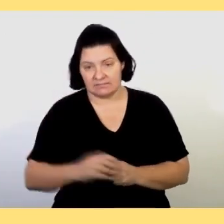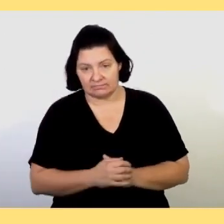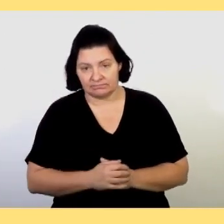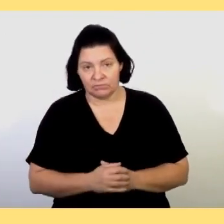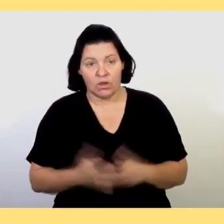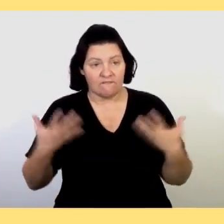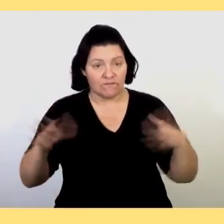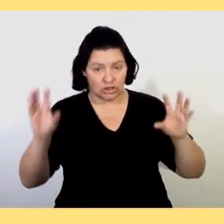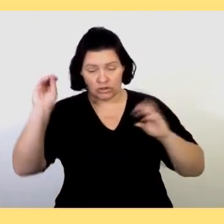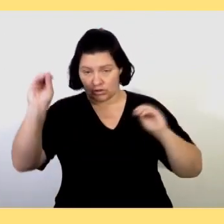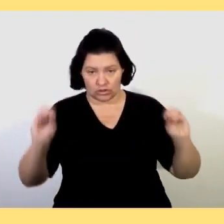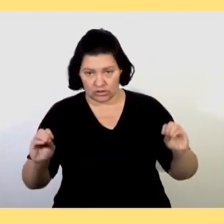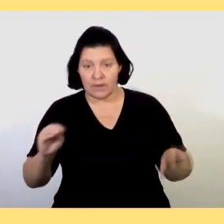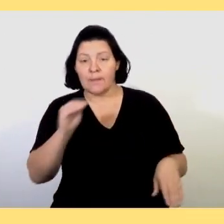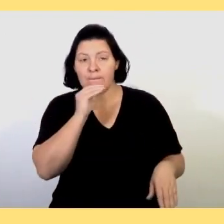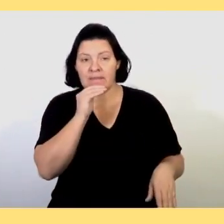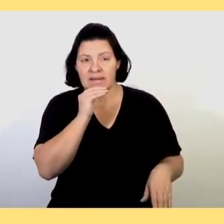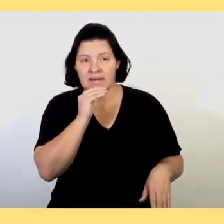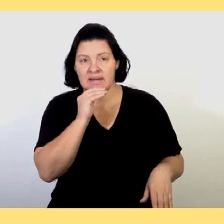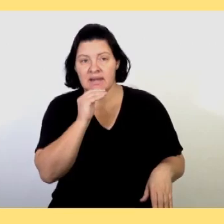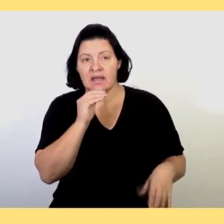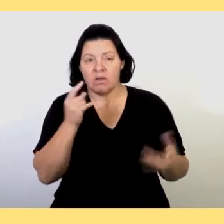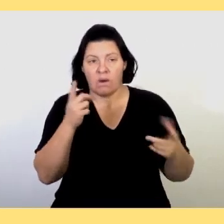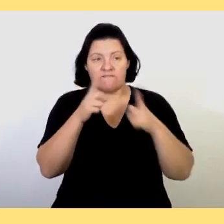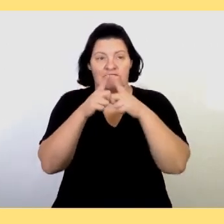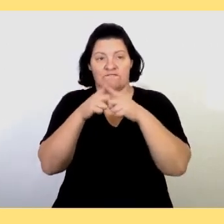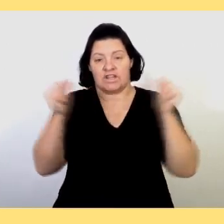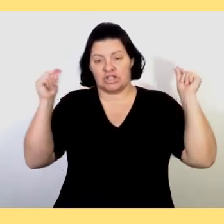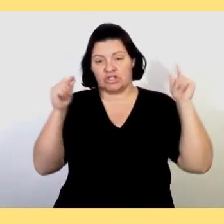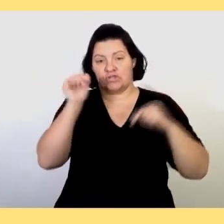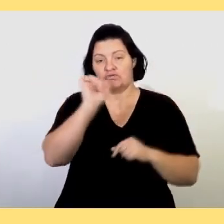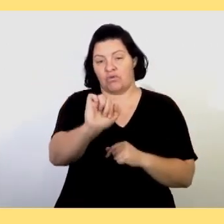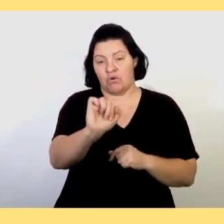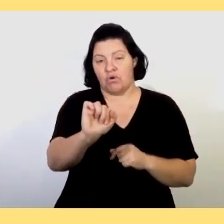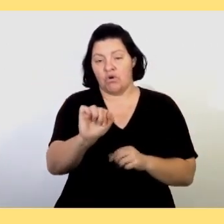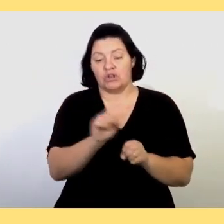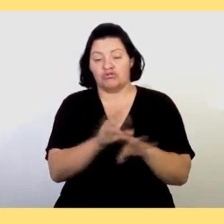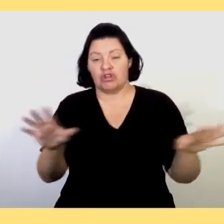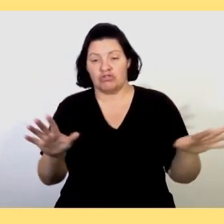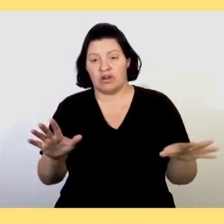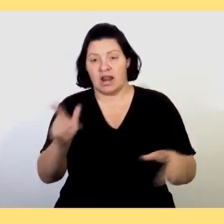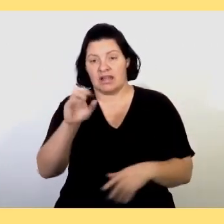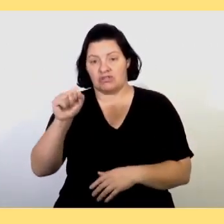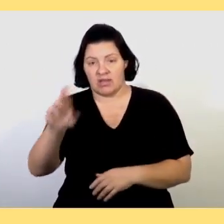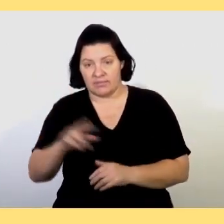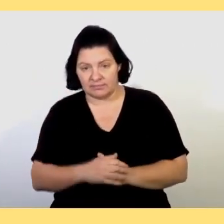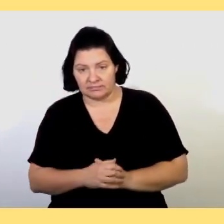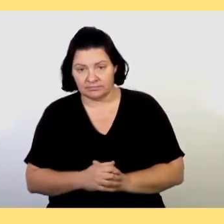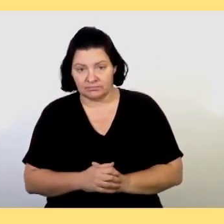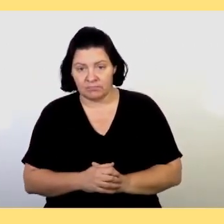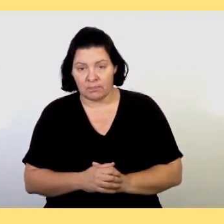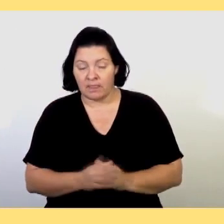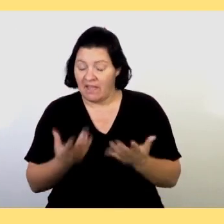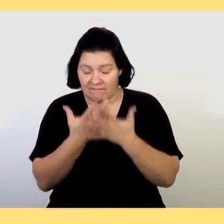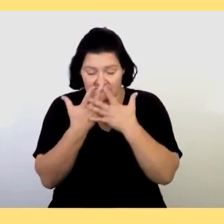69,590. Once you have this, then that means you have completed your general ledger. And